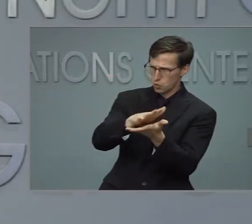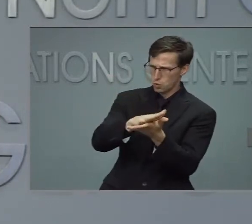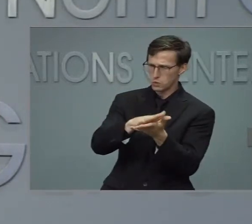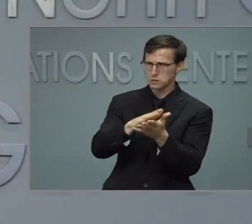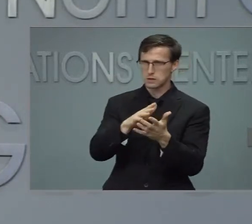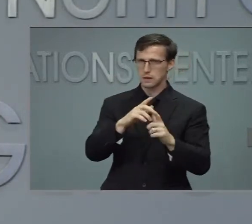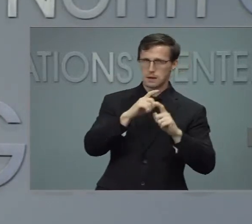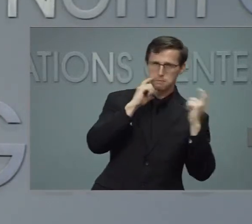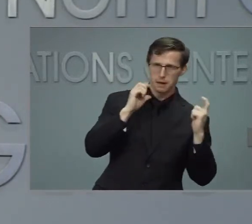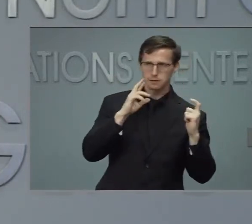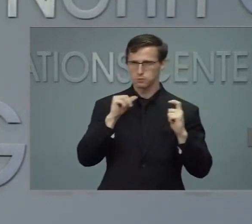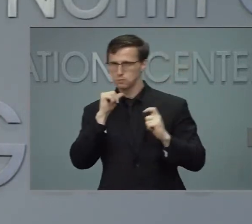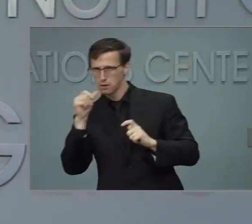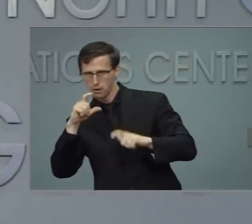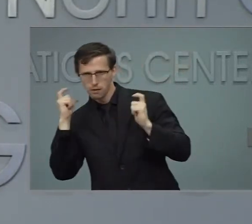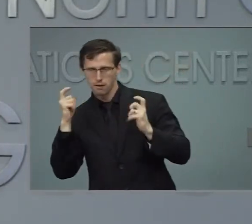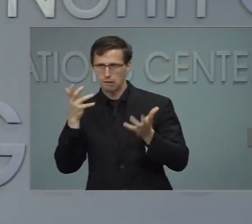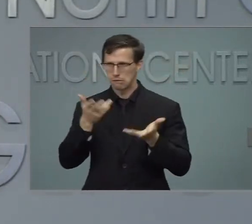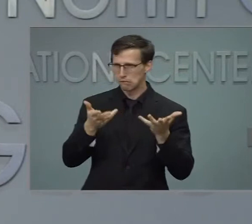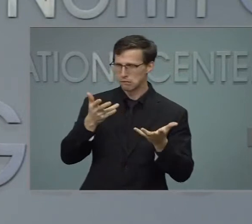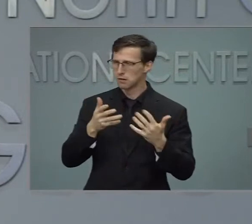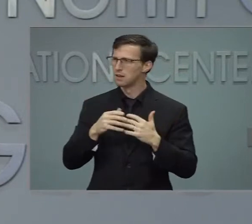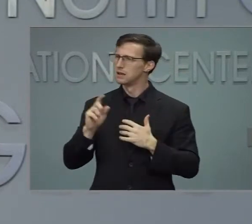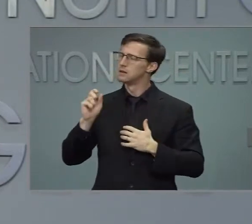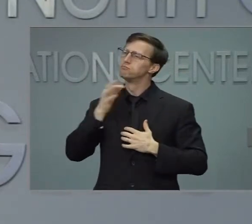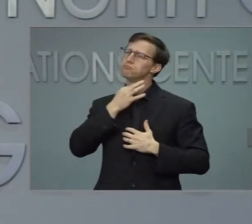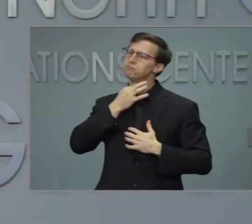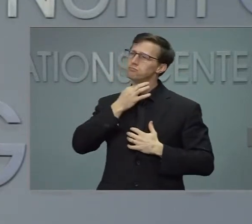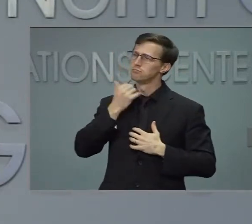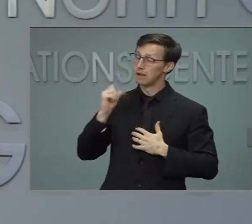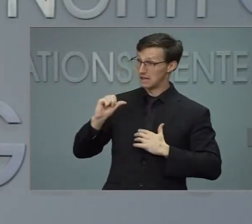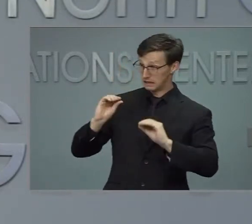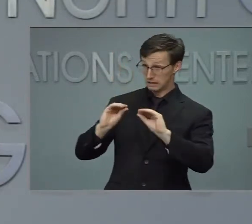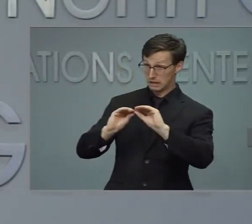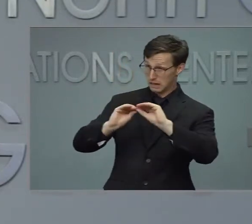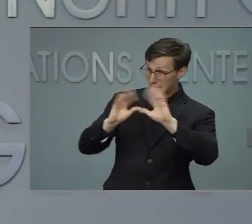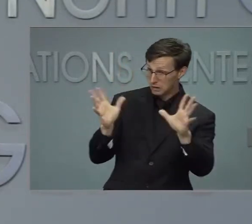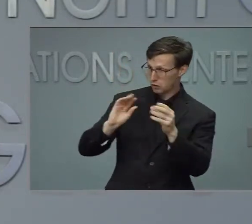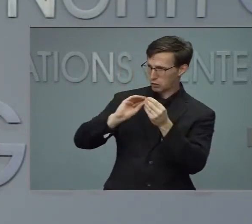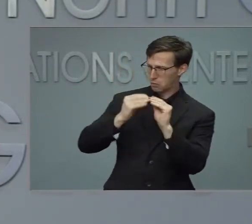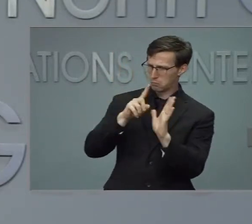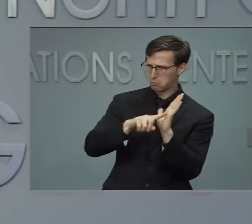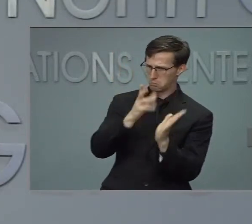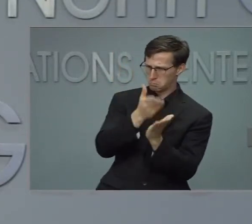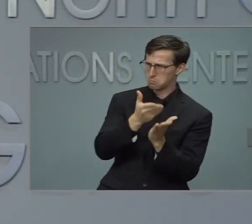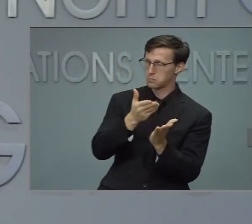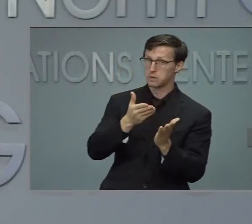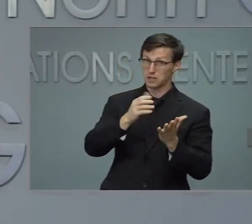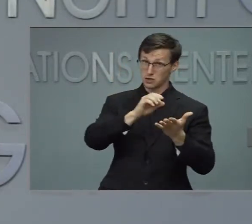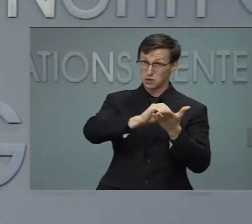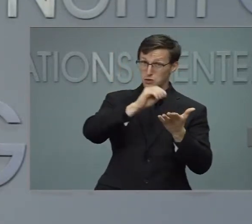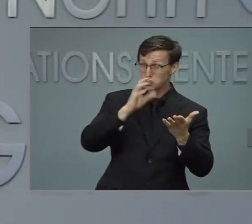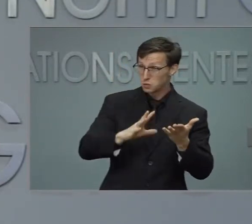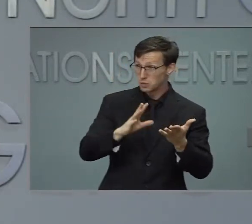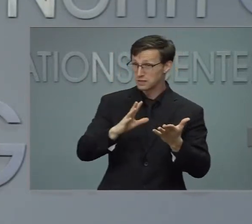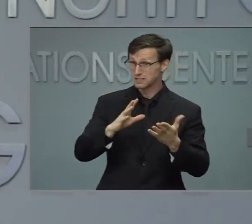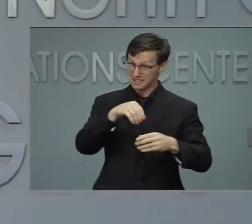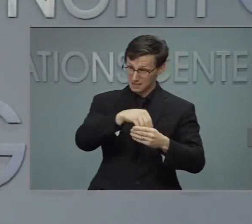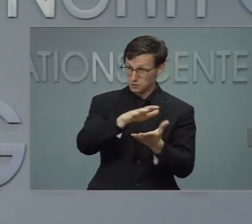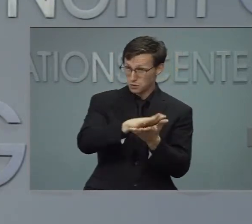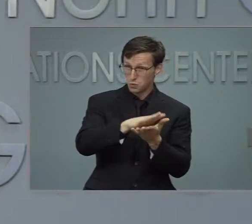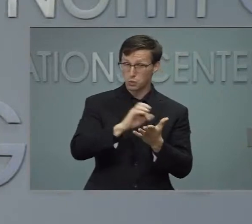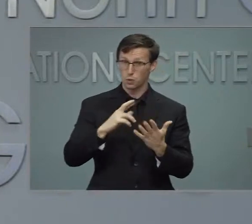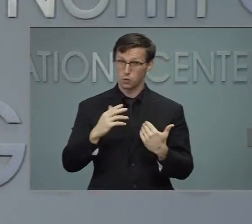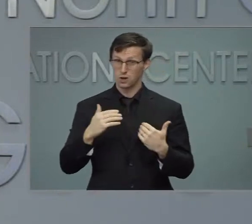their students mask. Is there any clear data on whether students in school, younger people, are